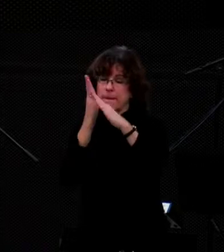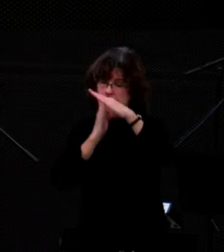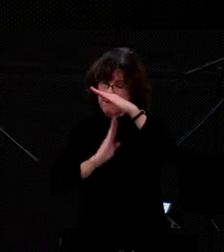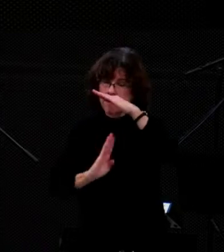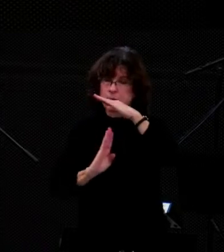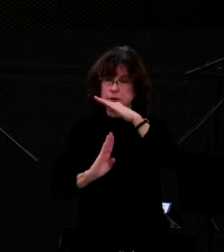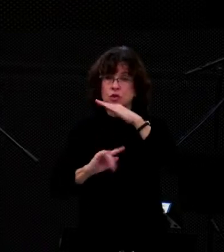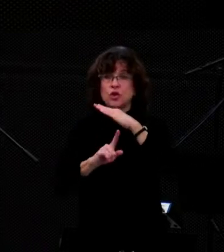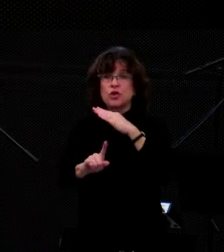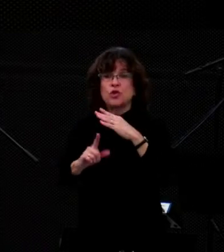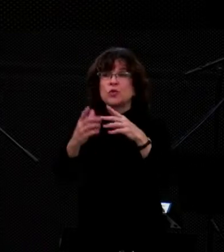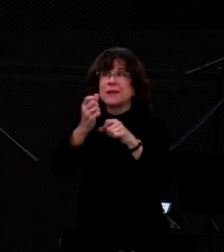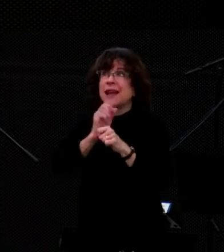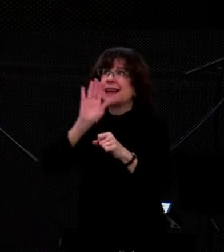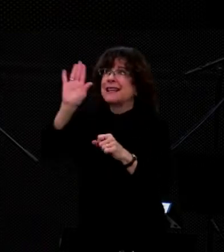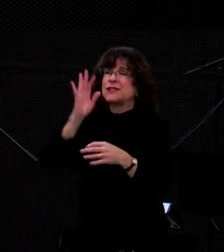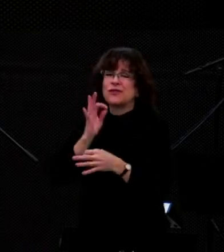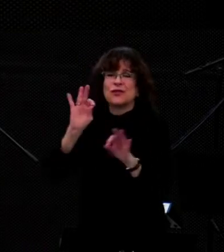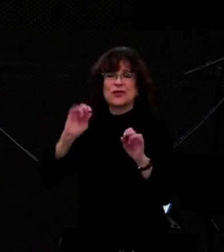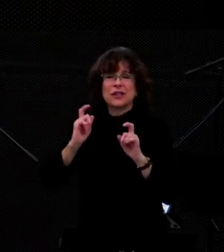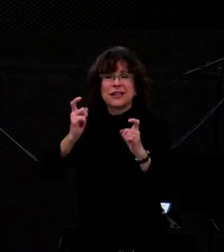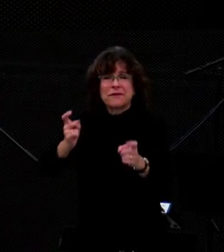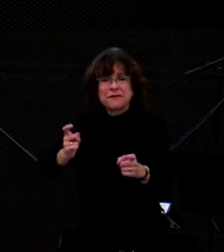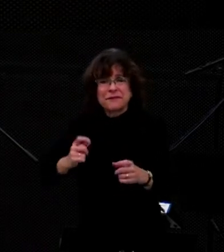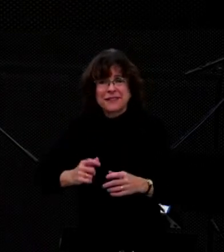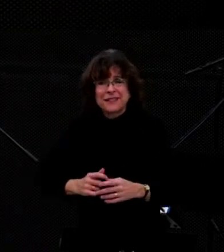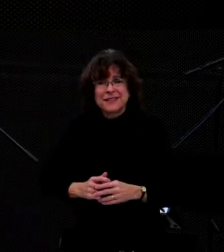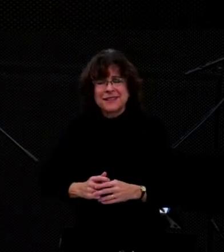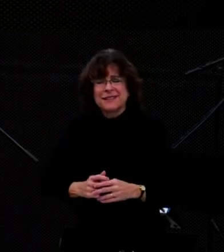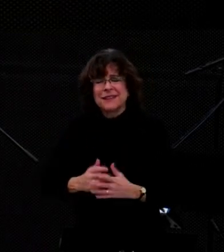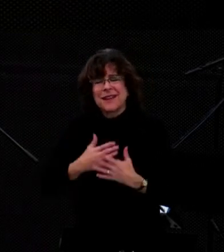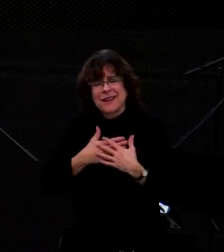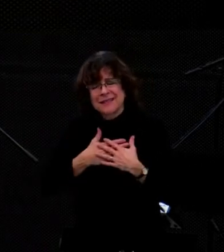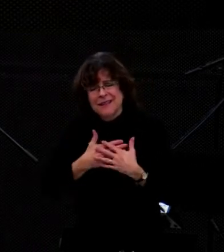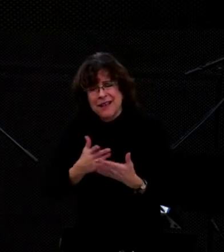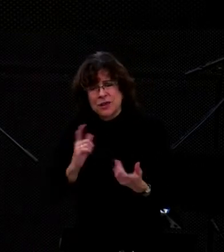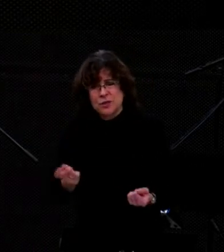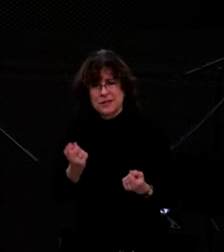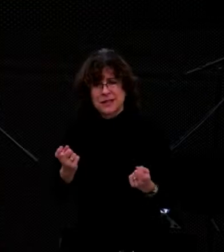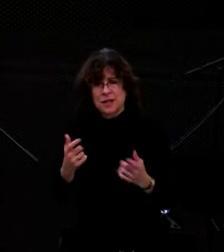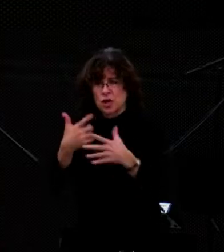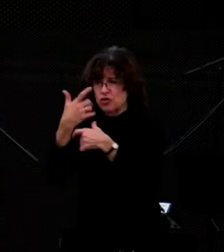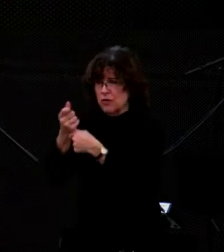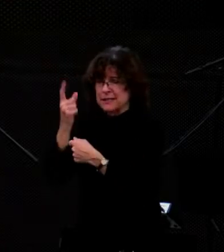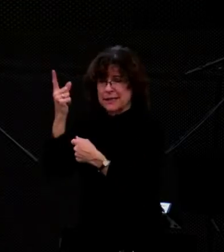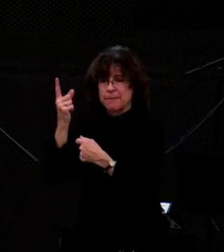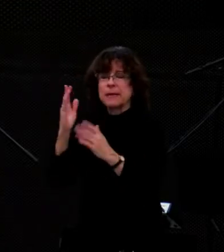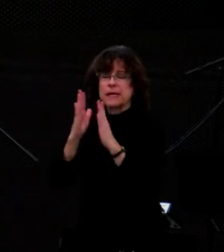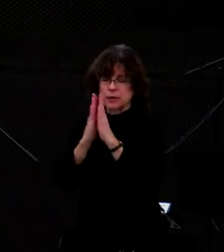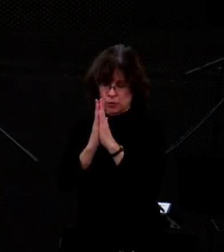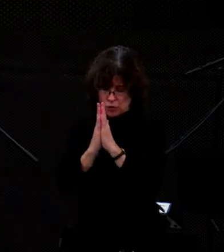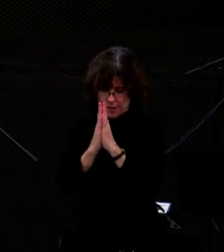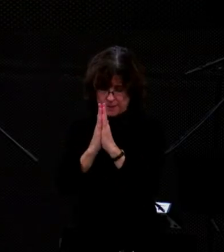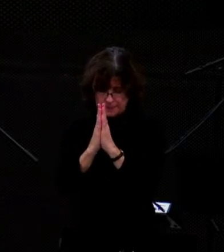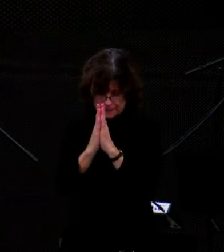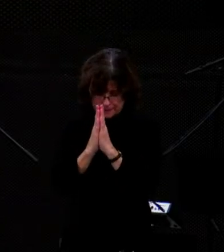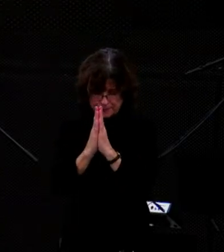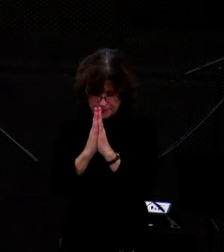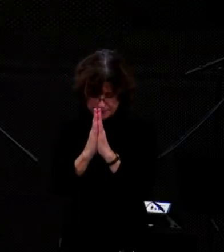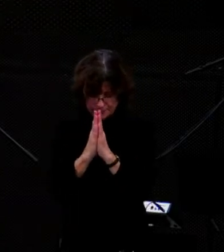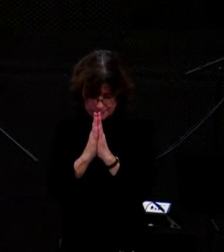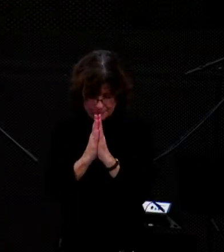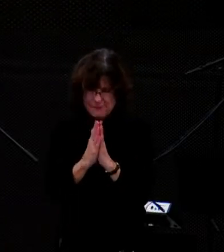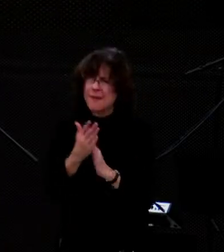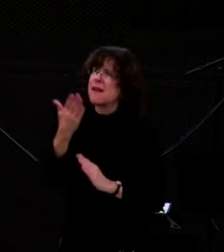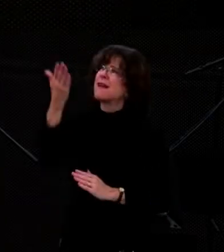mercy. Acknowledge your sin and put your trust in Him. Let's pray. God, thank you for your word. And for